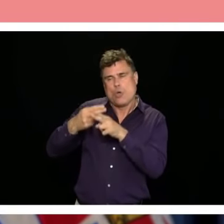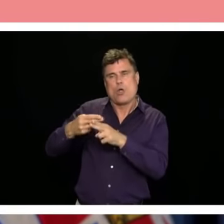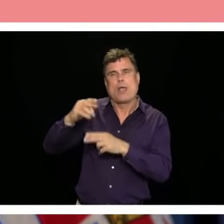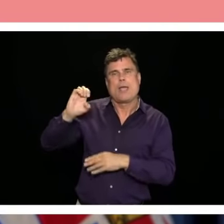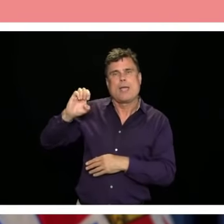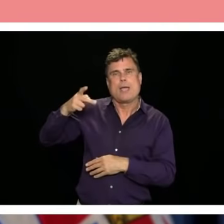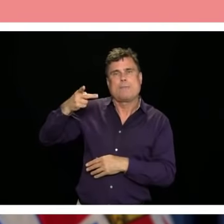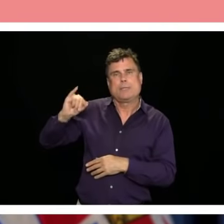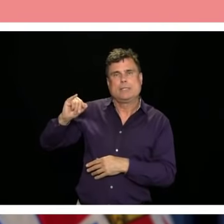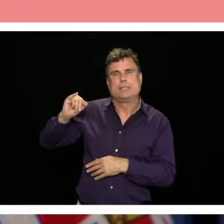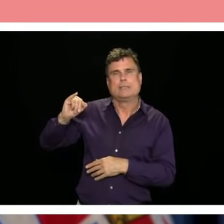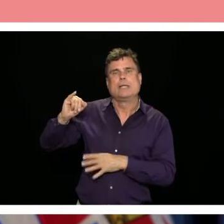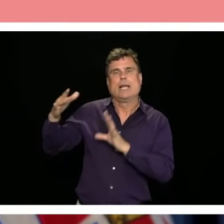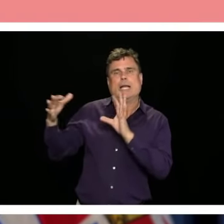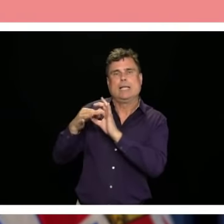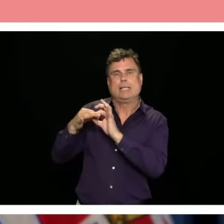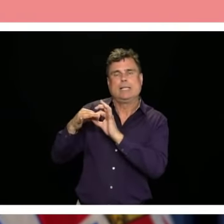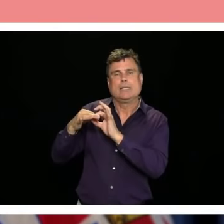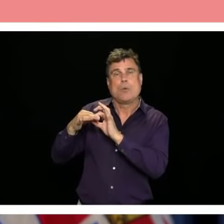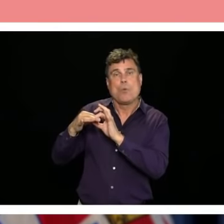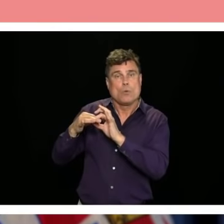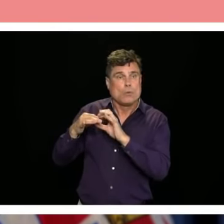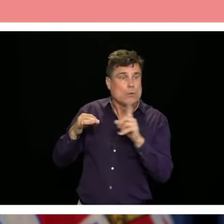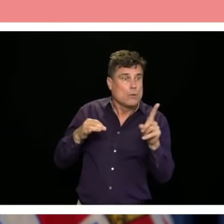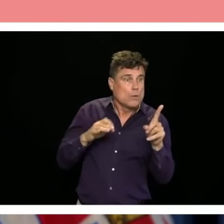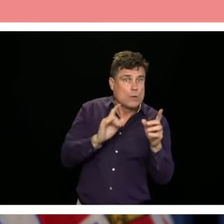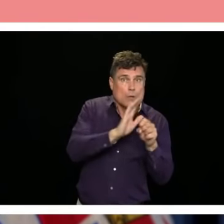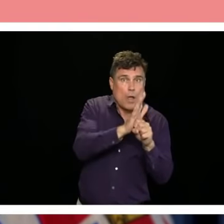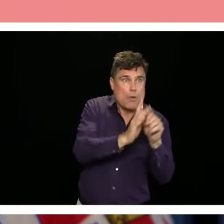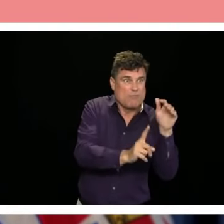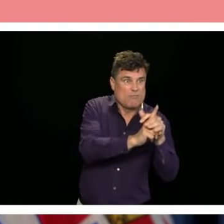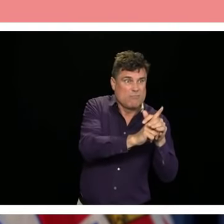May, and they have since recovered. So